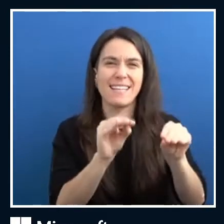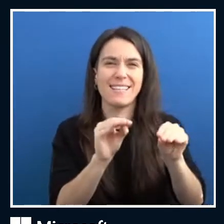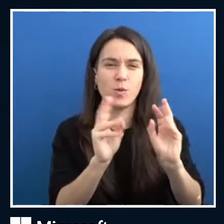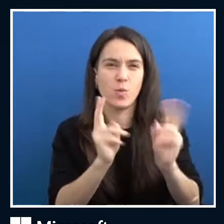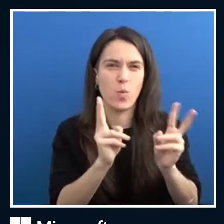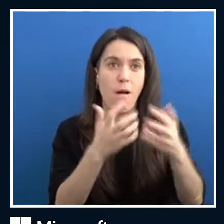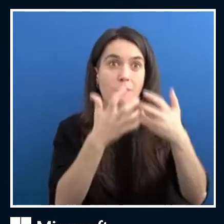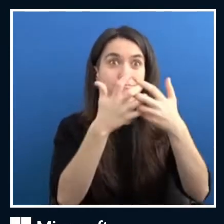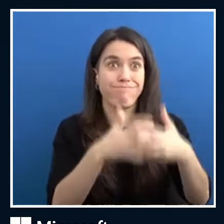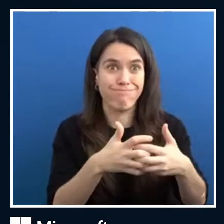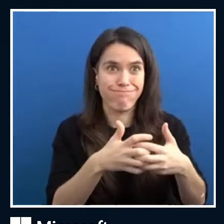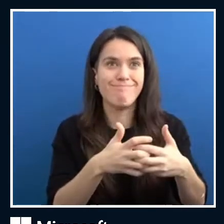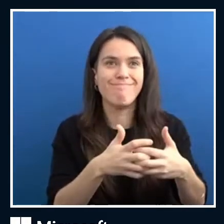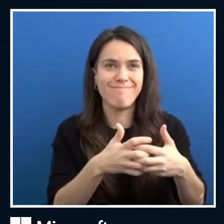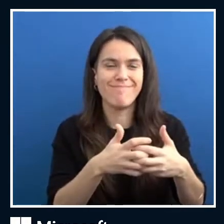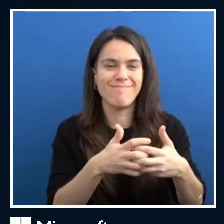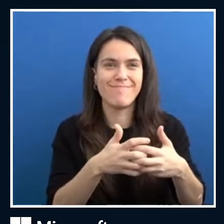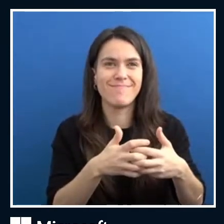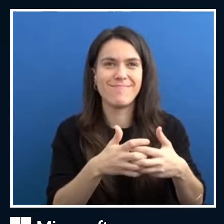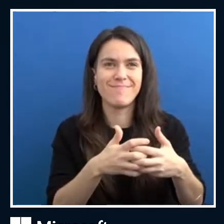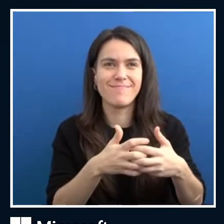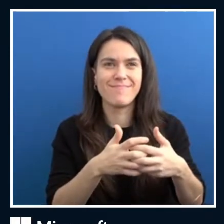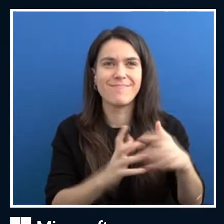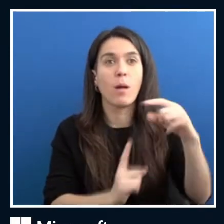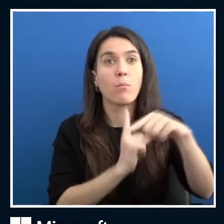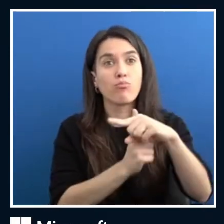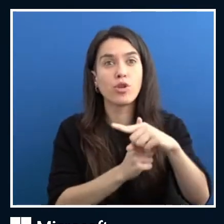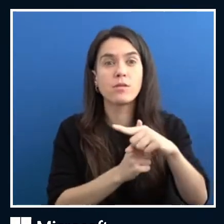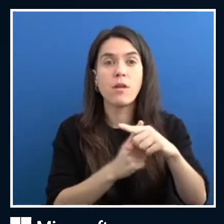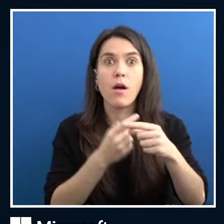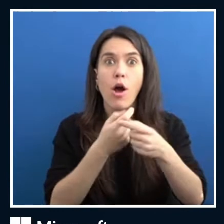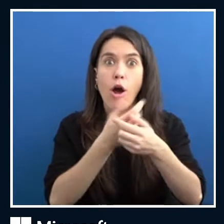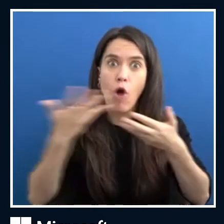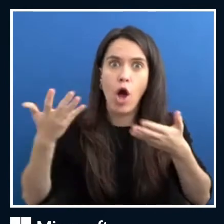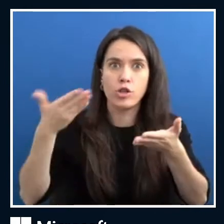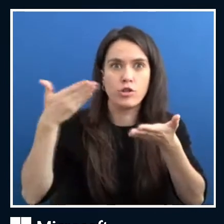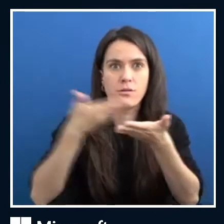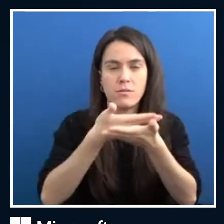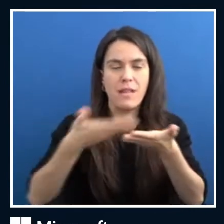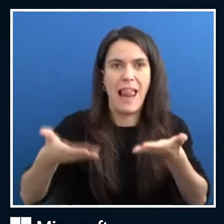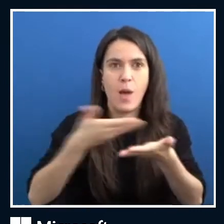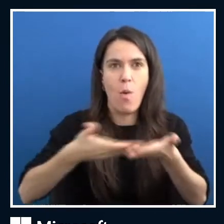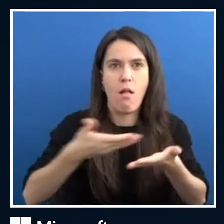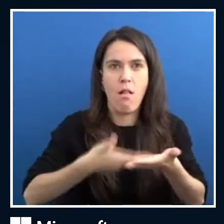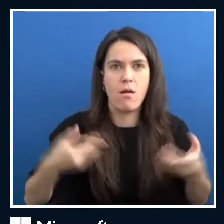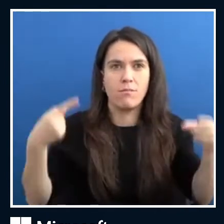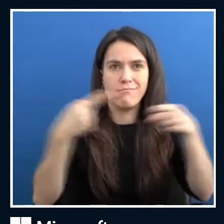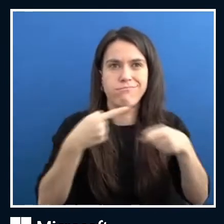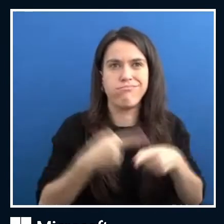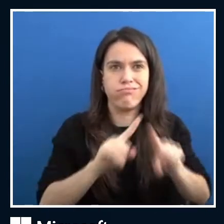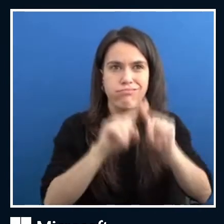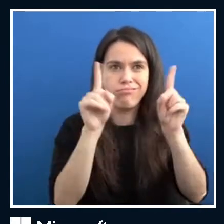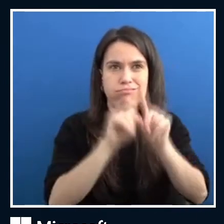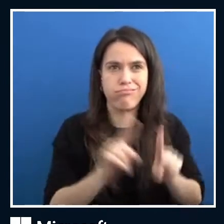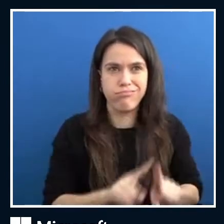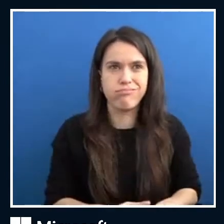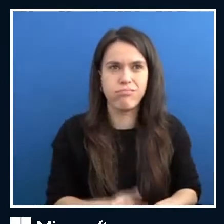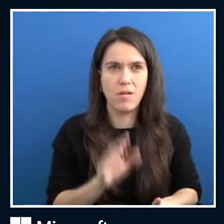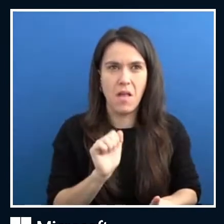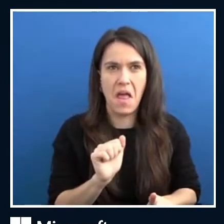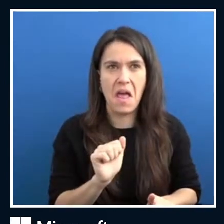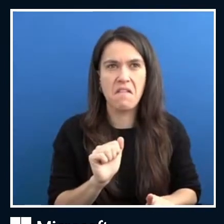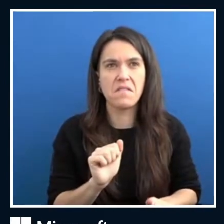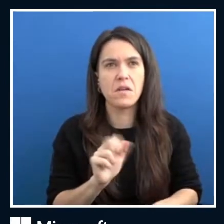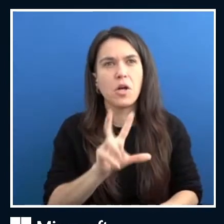includes cross-lingual models. You surely know GPT-3. There are also some